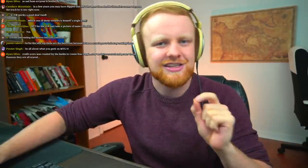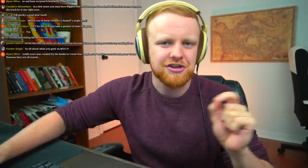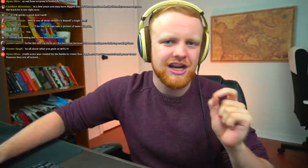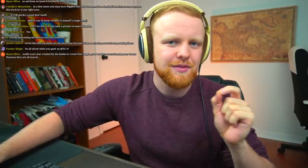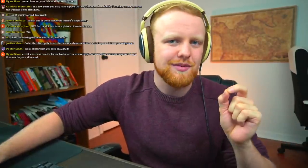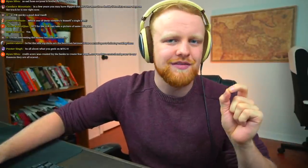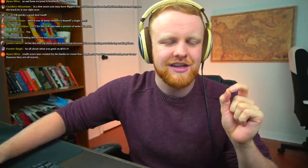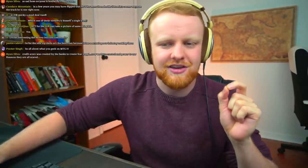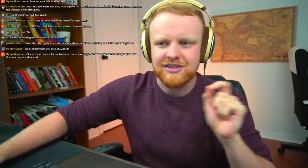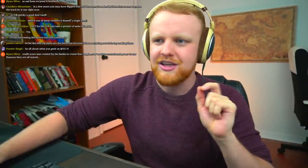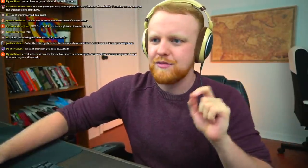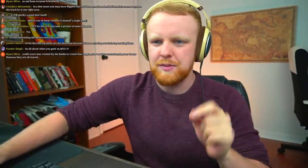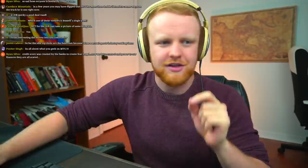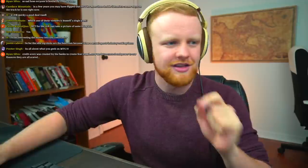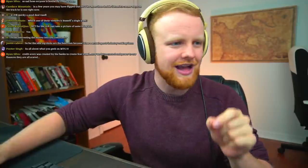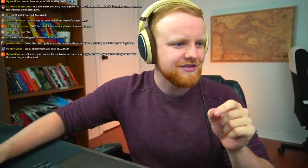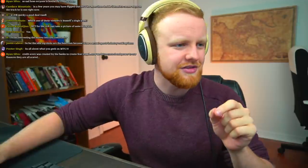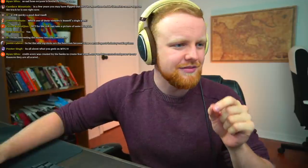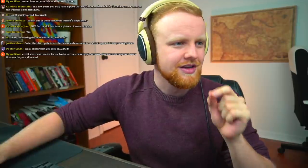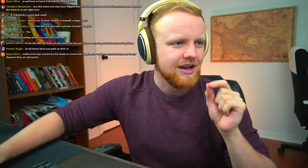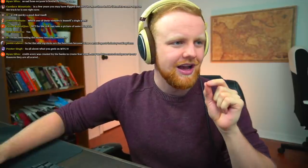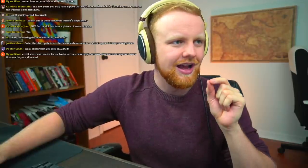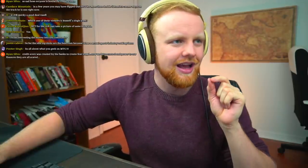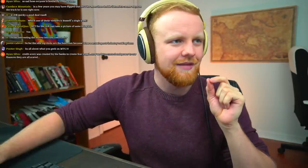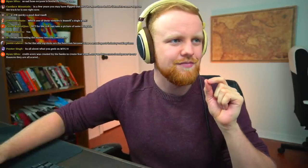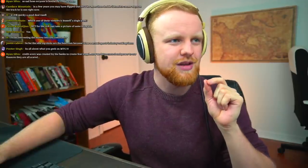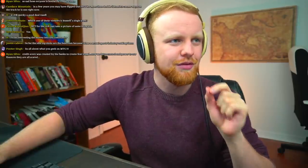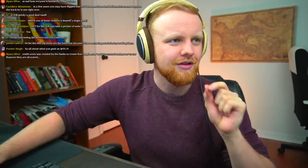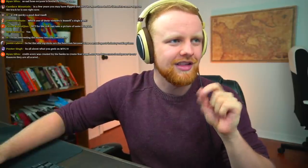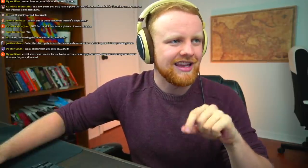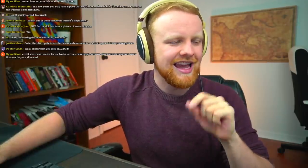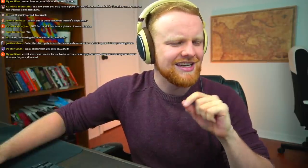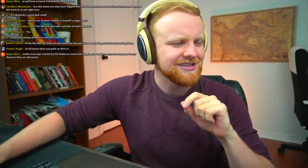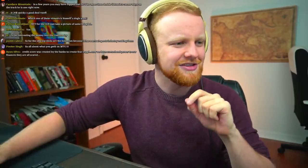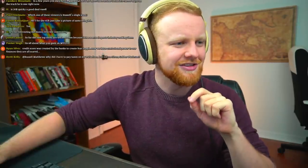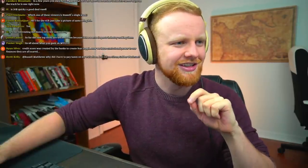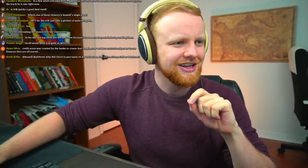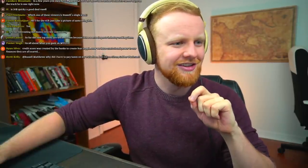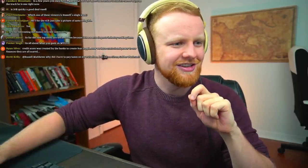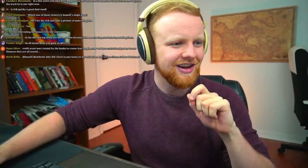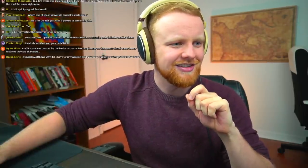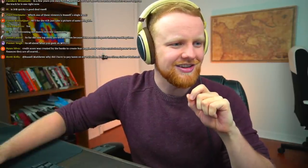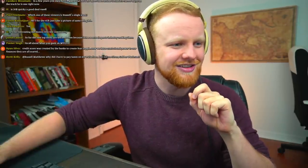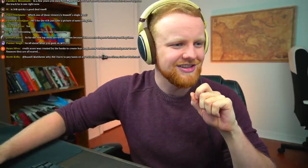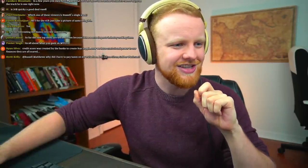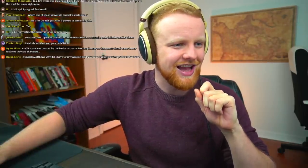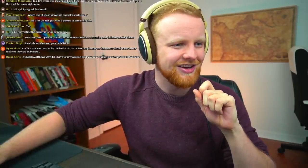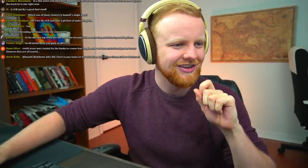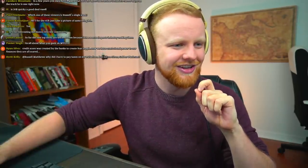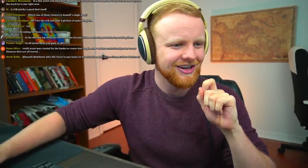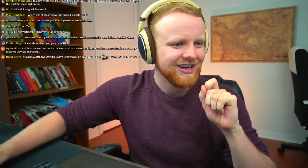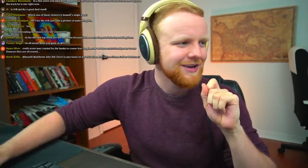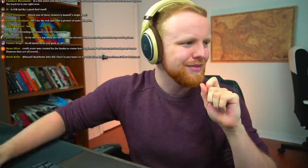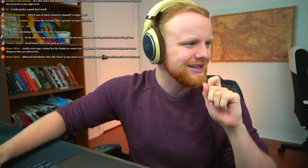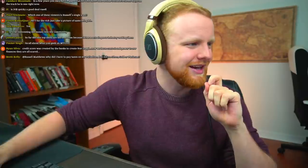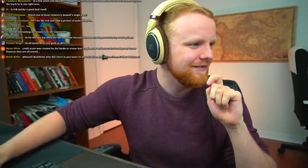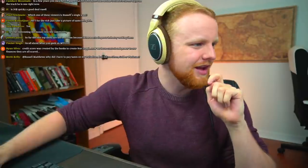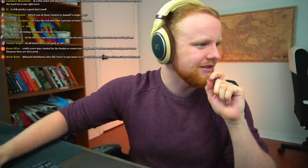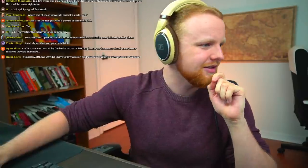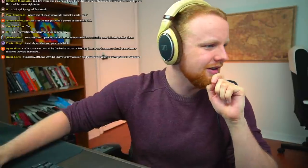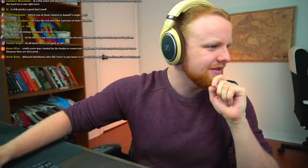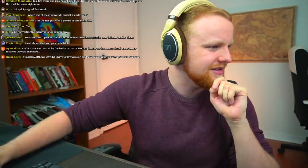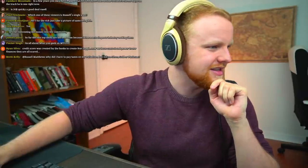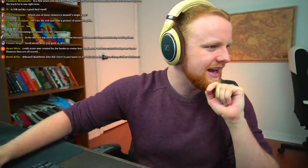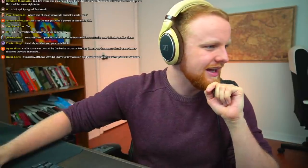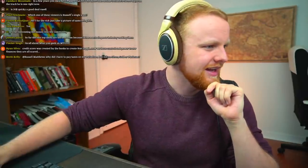little Easter egg about my videos to people on the live stream. People like Candace will certainly know. I saw you in the chat earlier, but